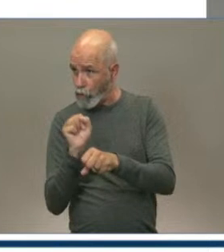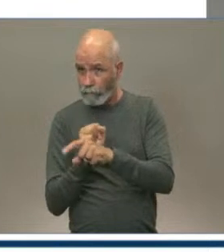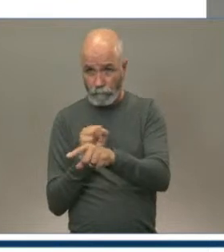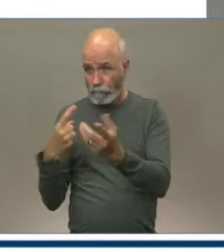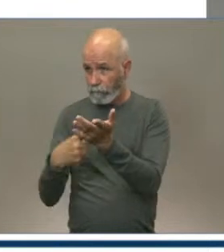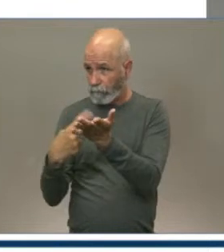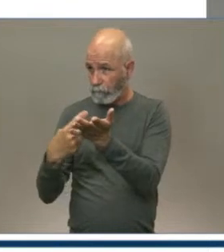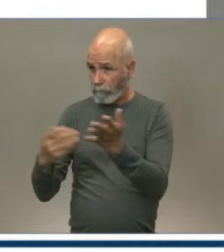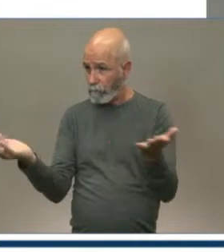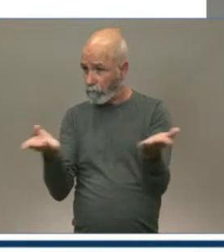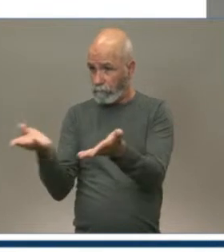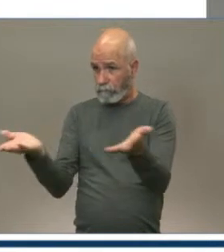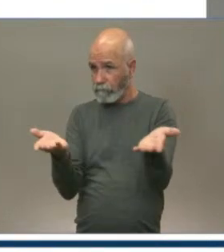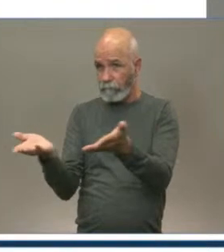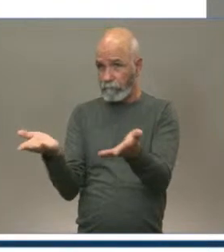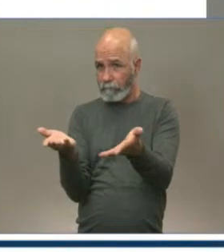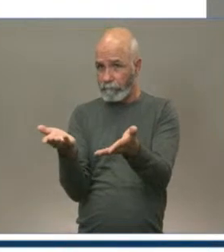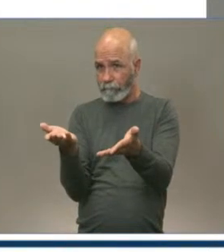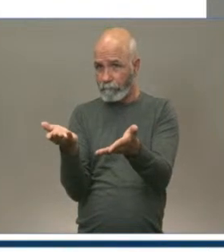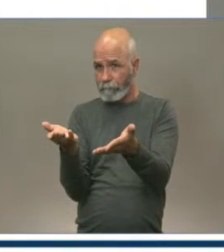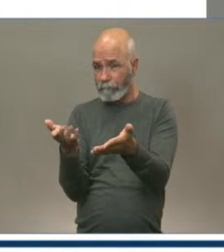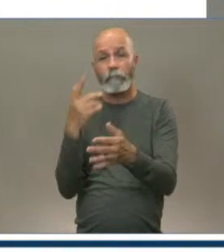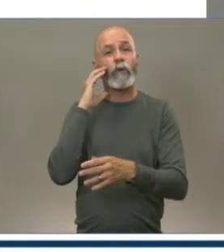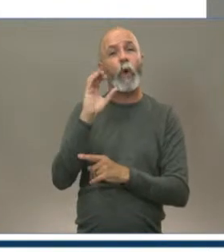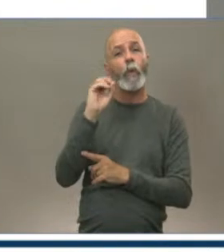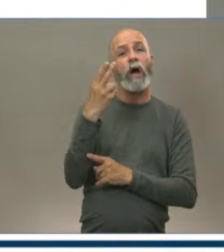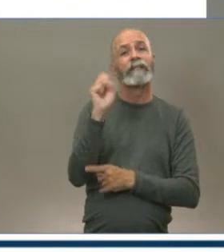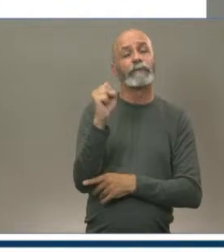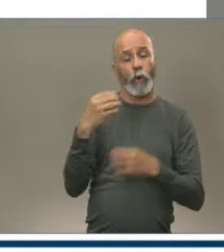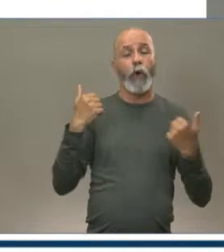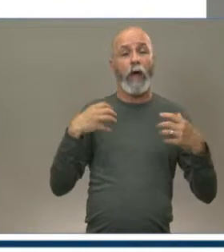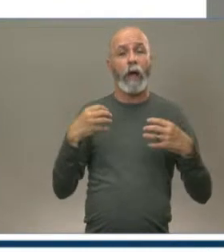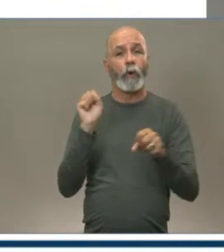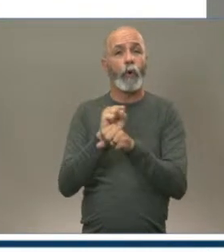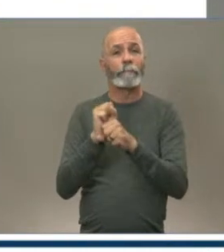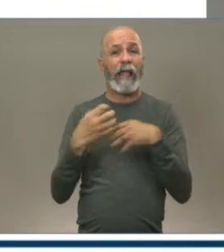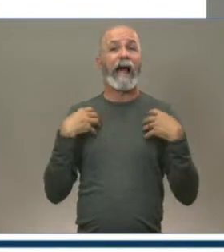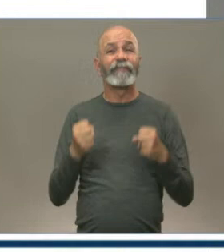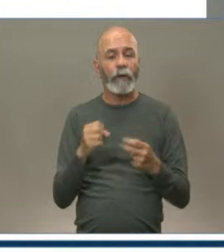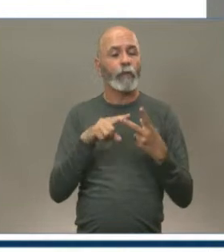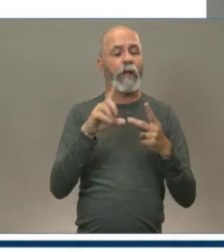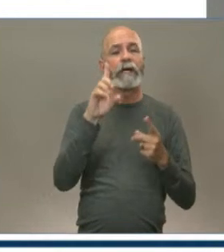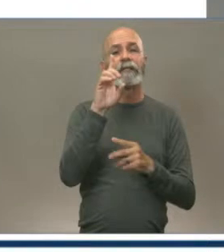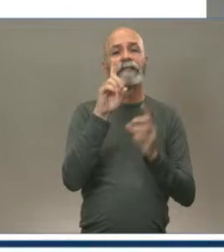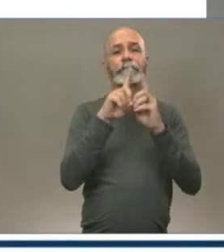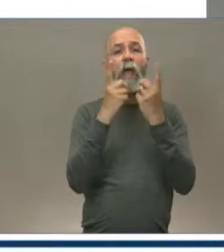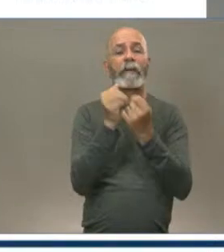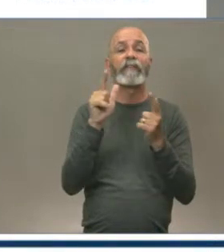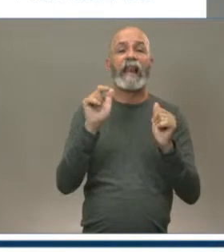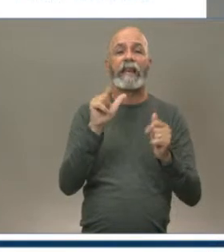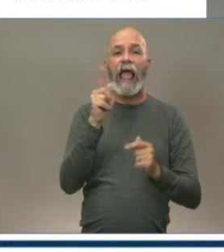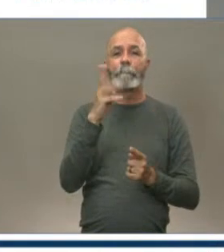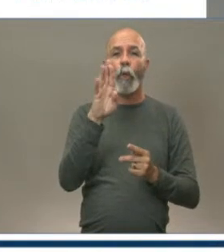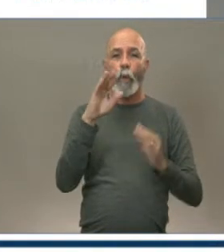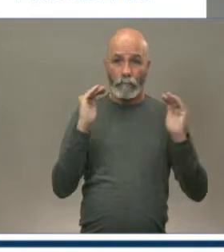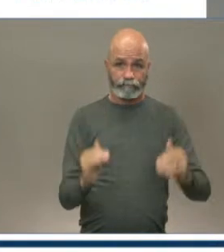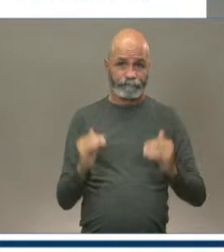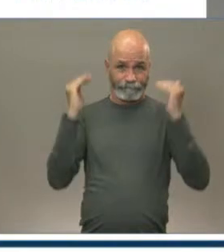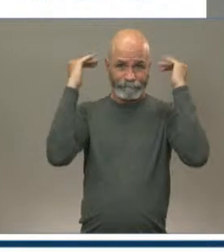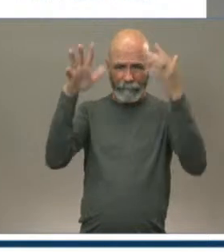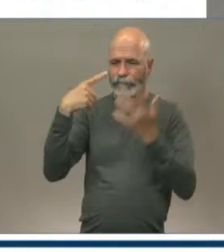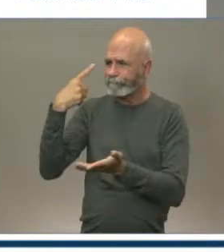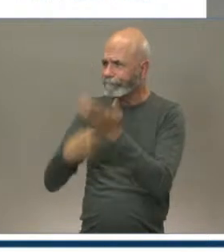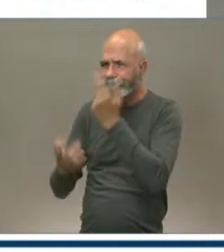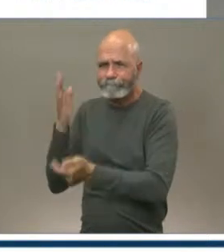in occupational health and safety, labor and advanced education, around making sure that all workplaces have